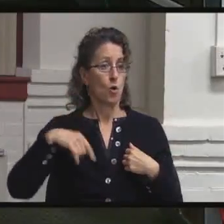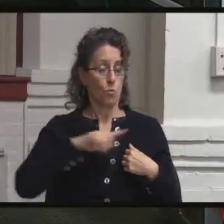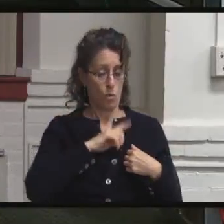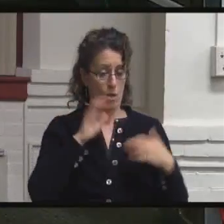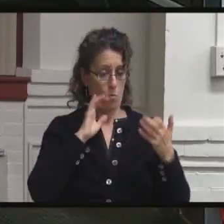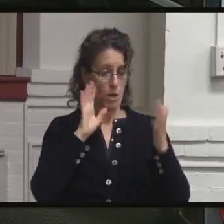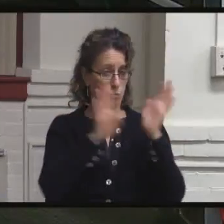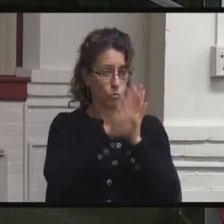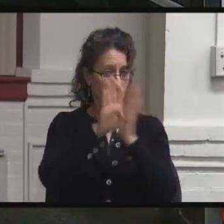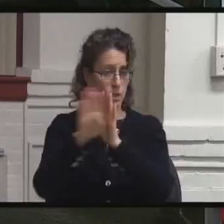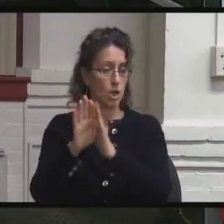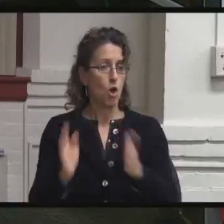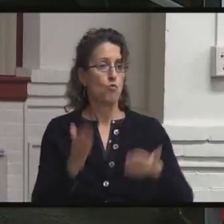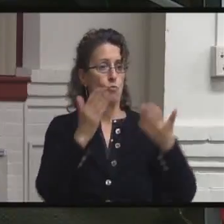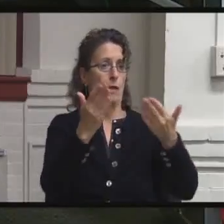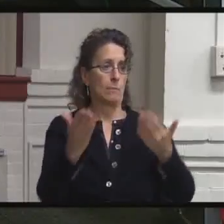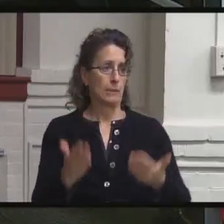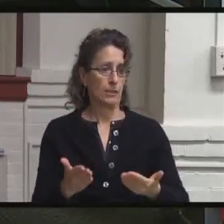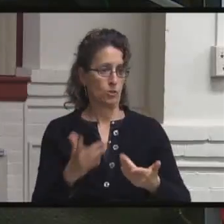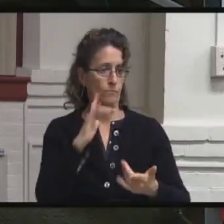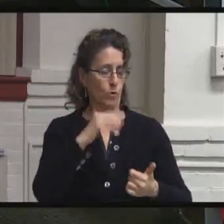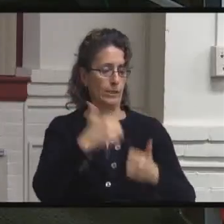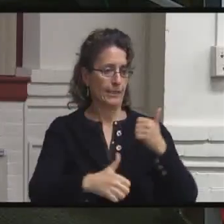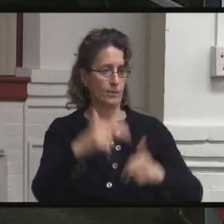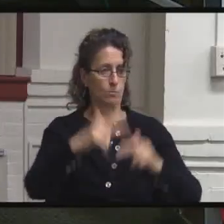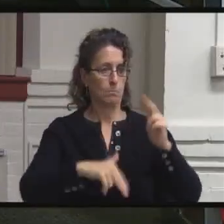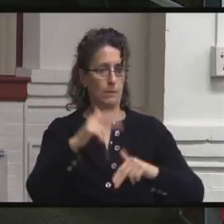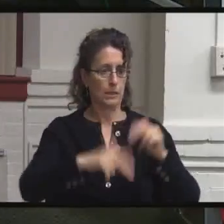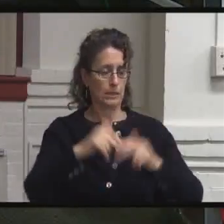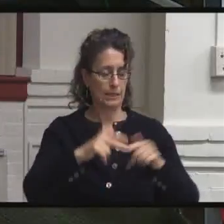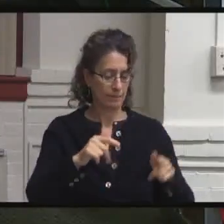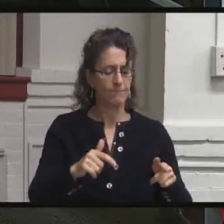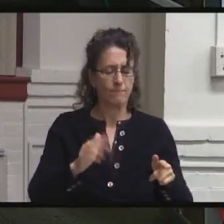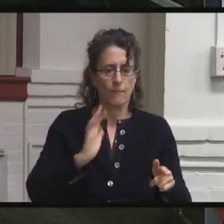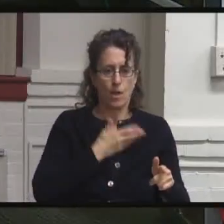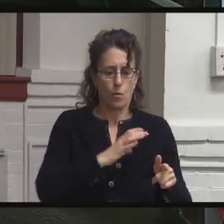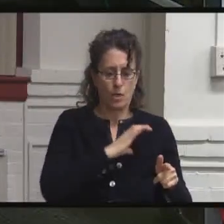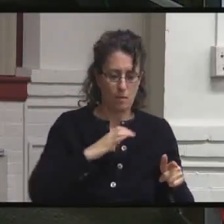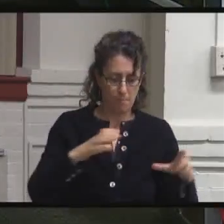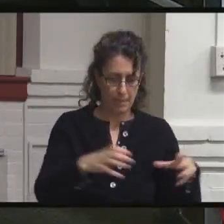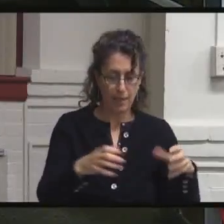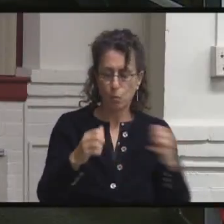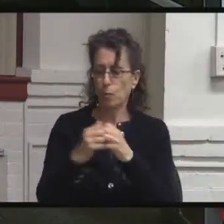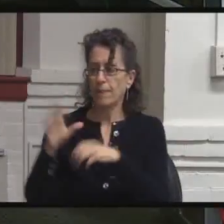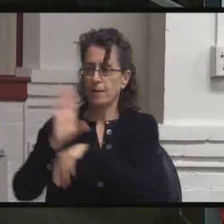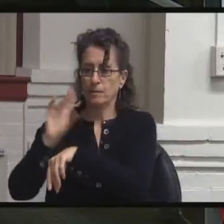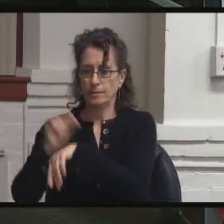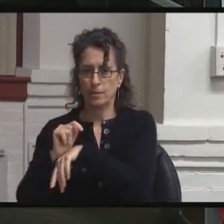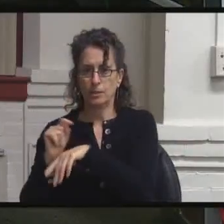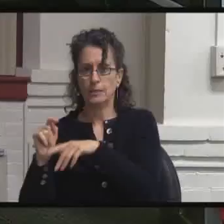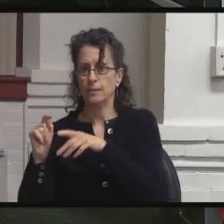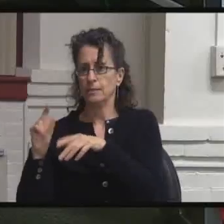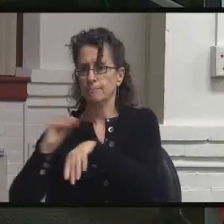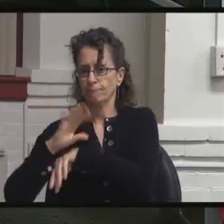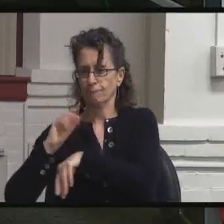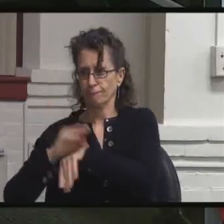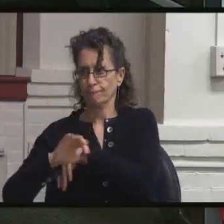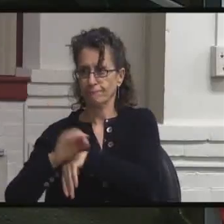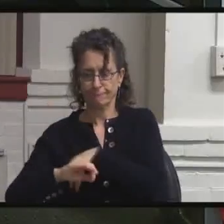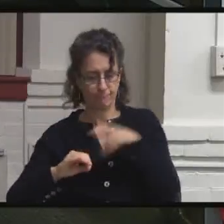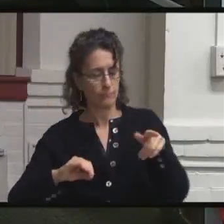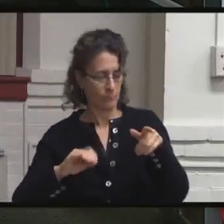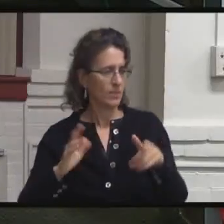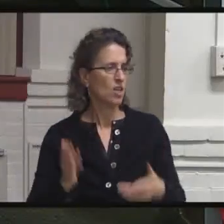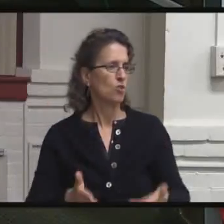are the measures that we, the committee, with the guidance of this consultant, recommend to the town. Mm-hmm.